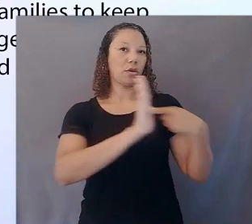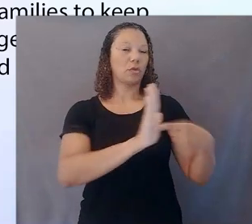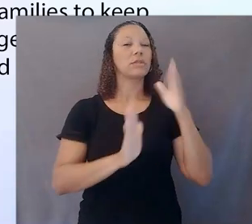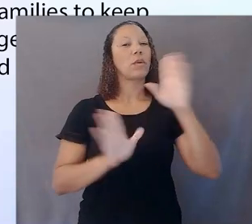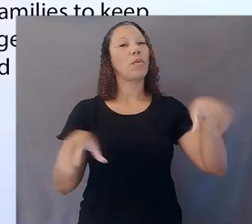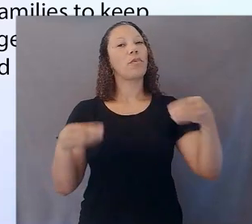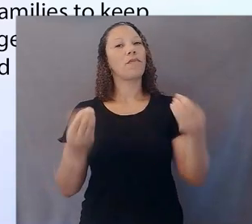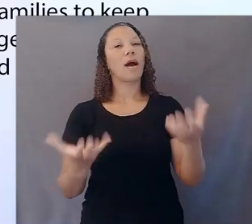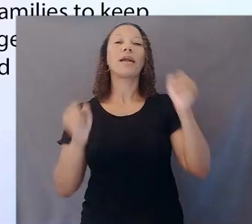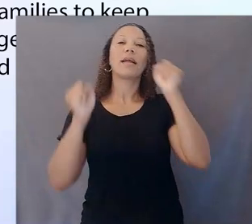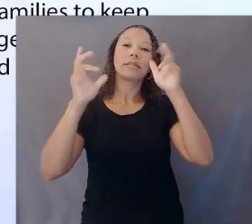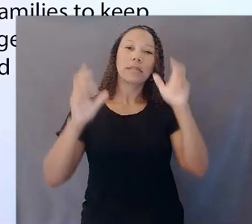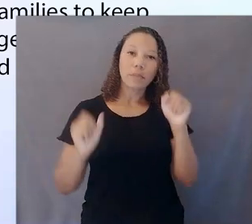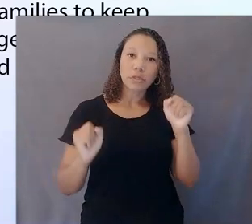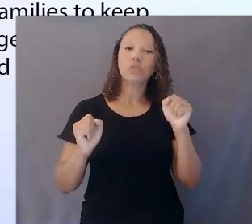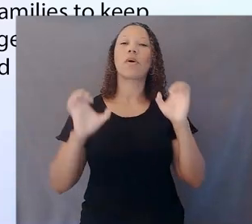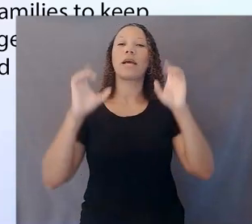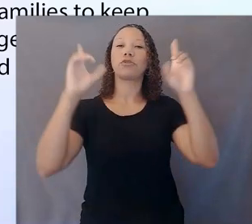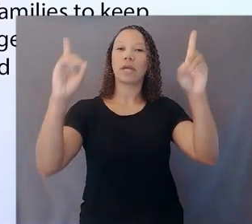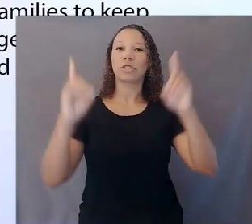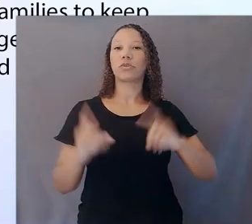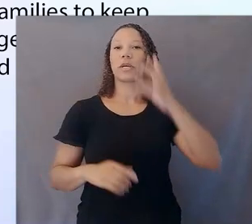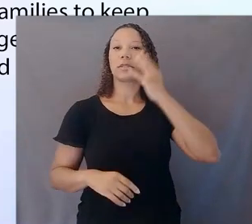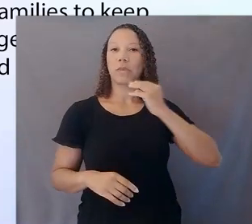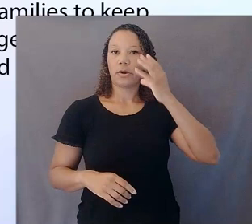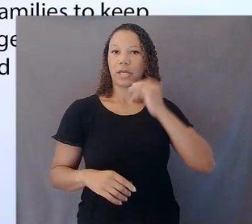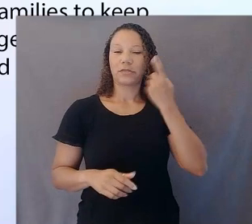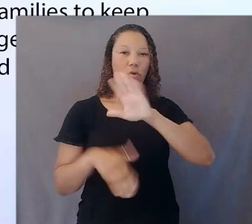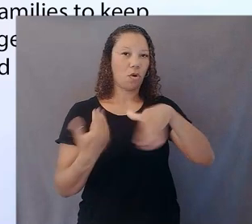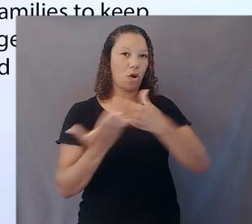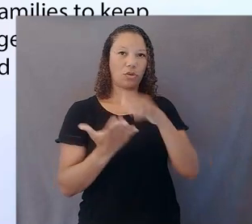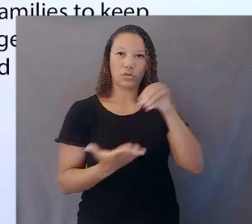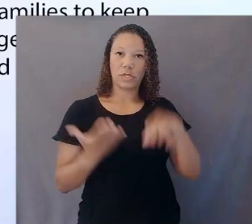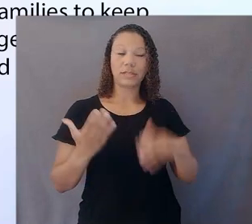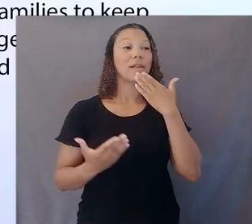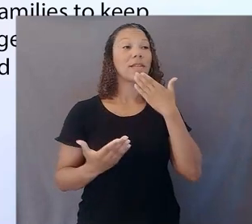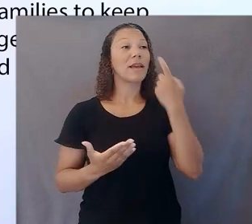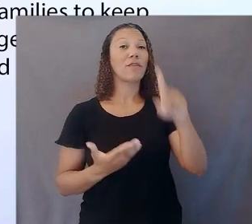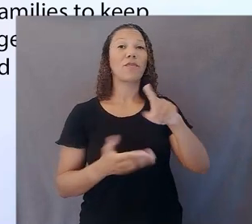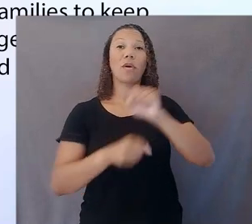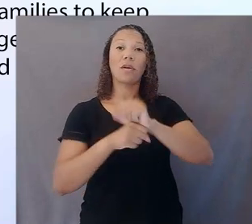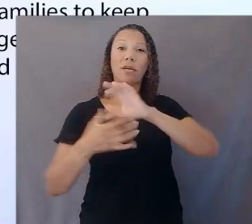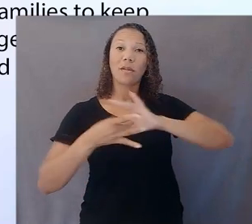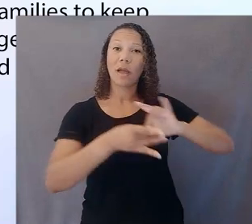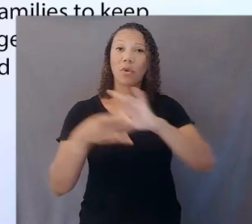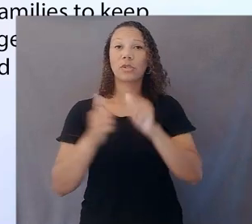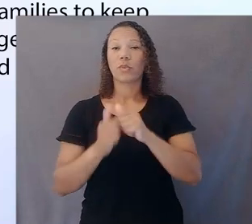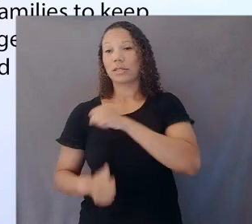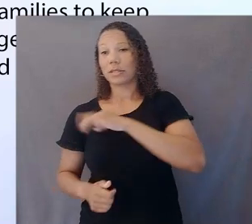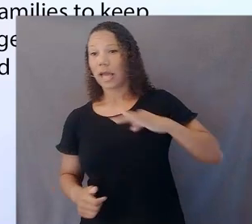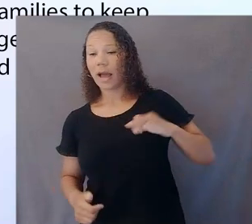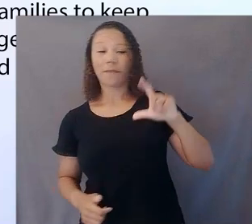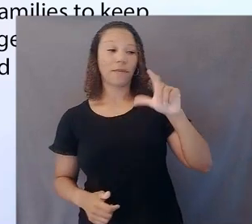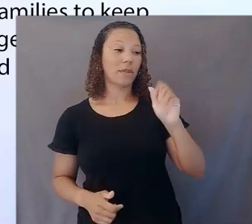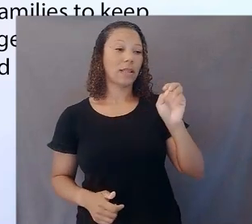educational experience for all students. We are thankful for the close collaboration with our staff, our labor groups,